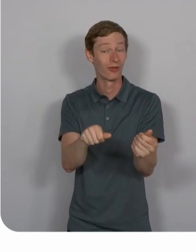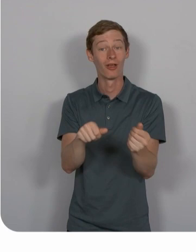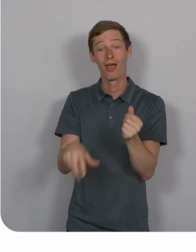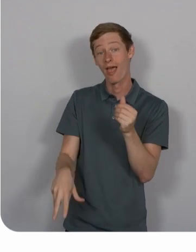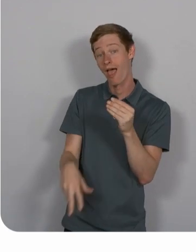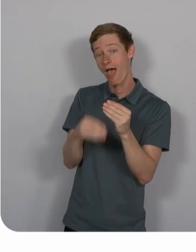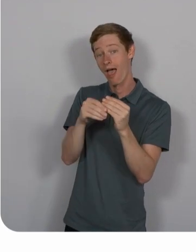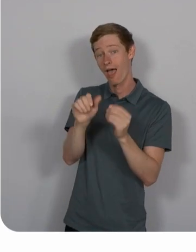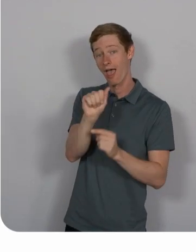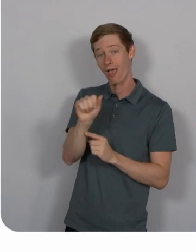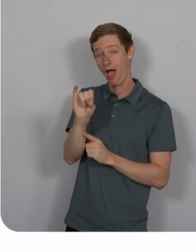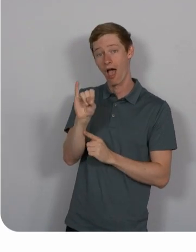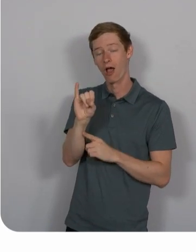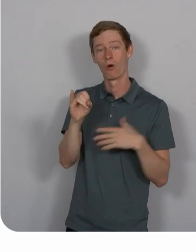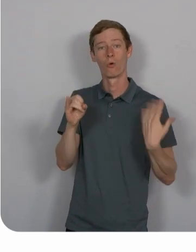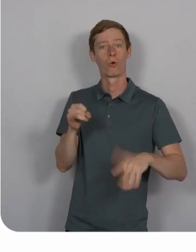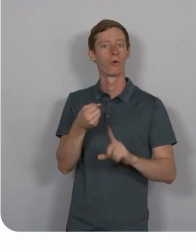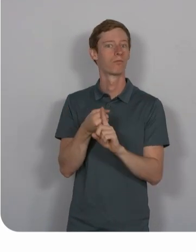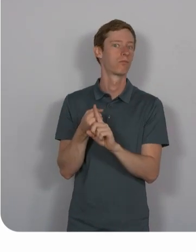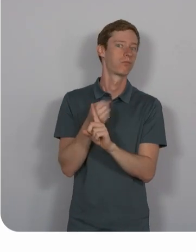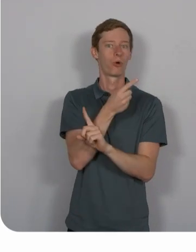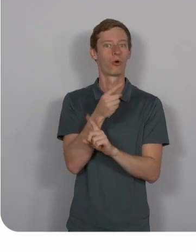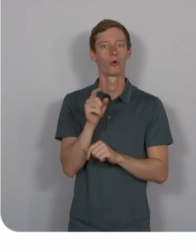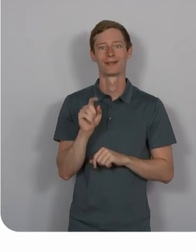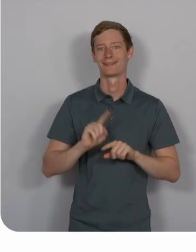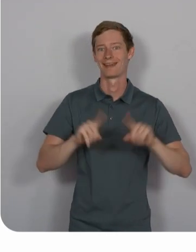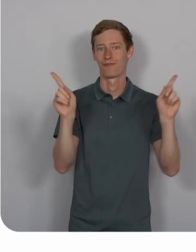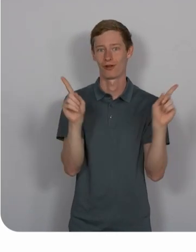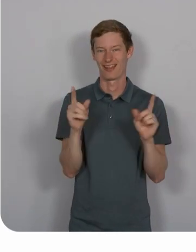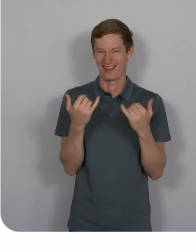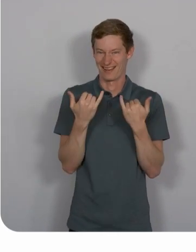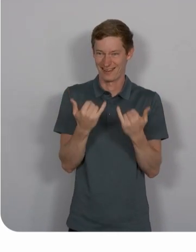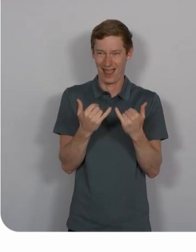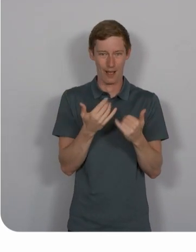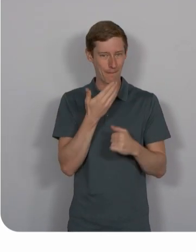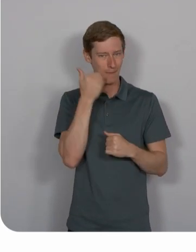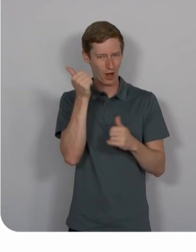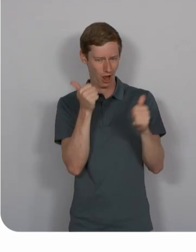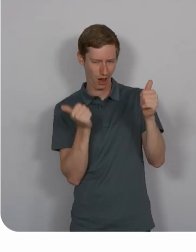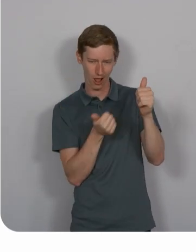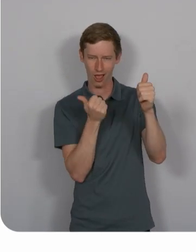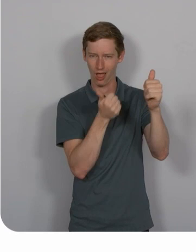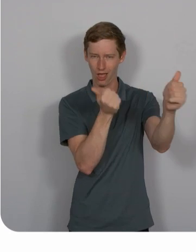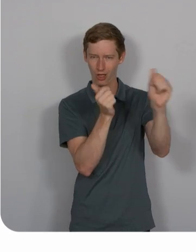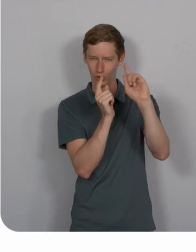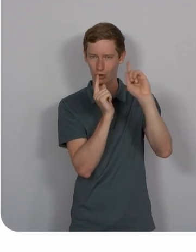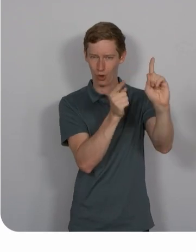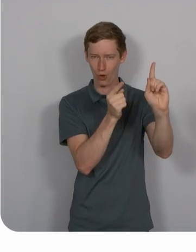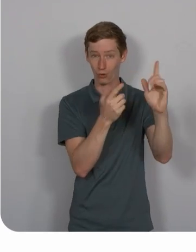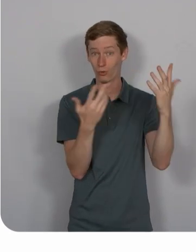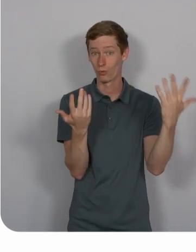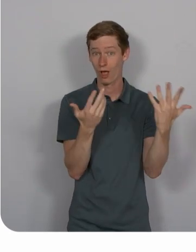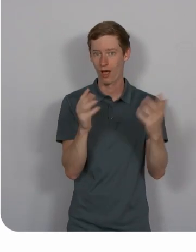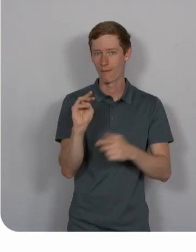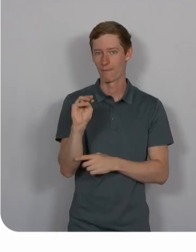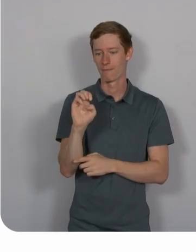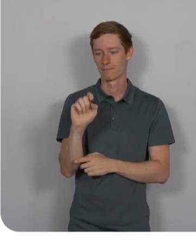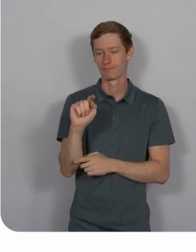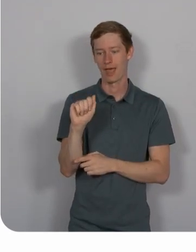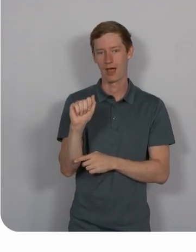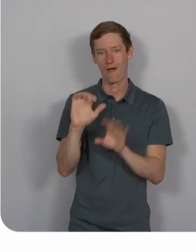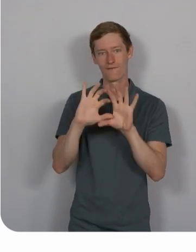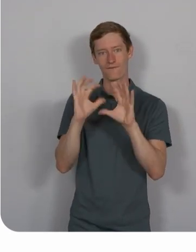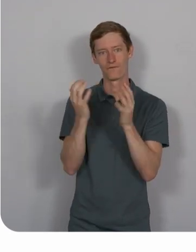is something entirely different, right? That takes us much closer to our goal of a metaverse of augmented